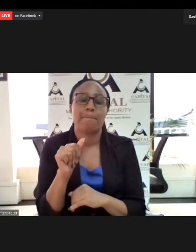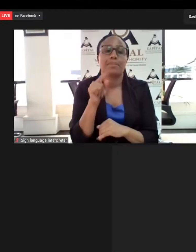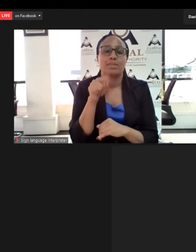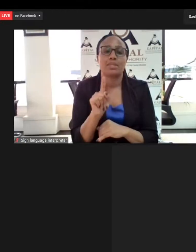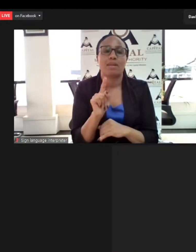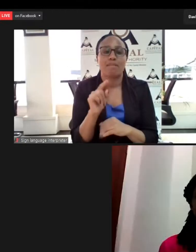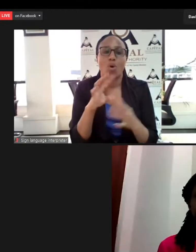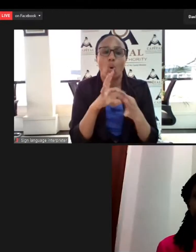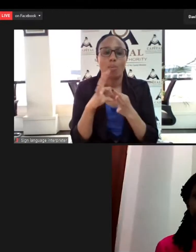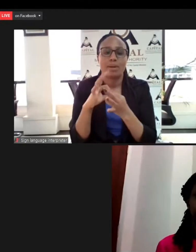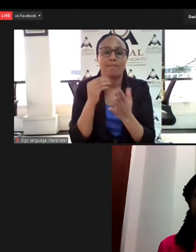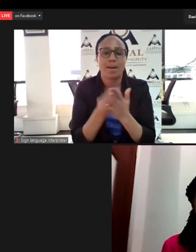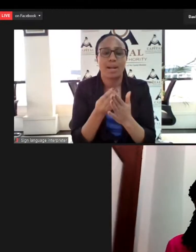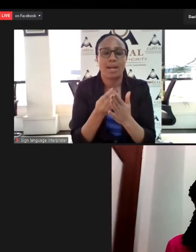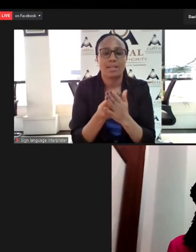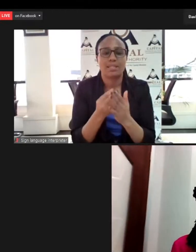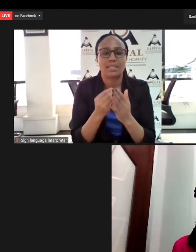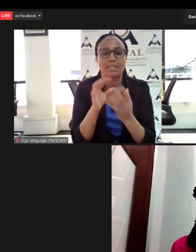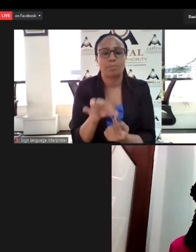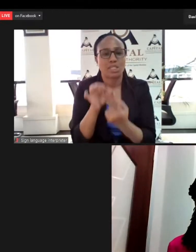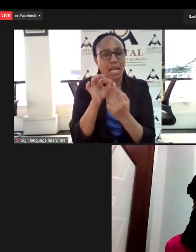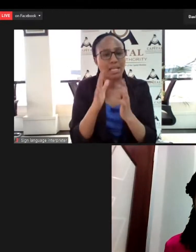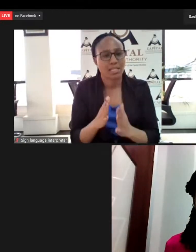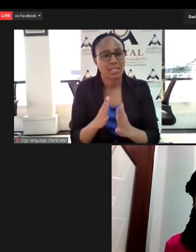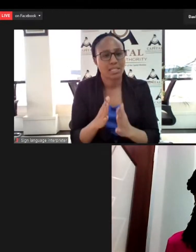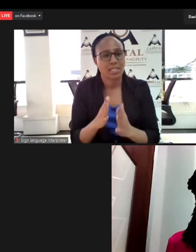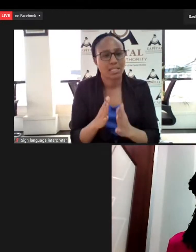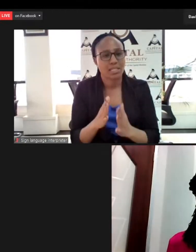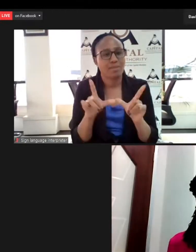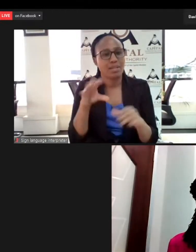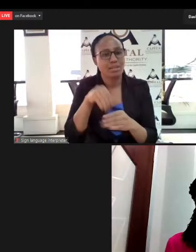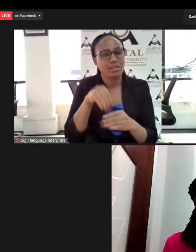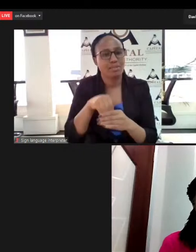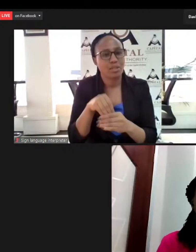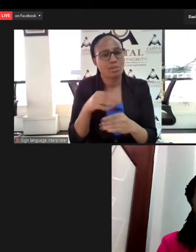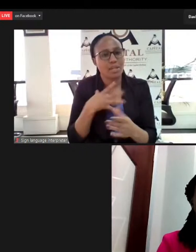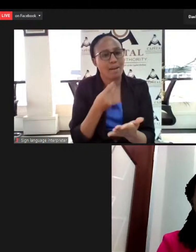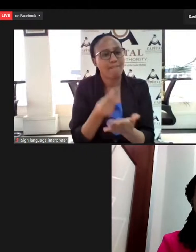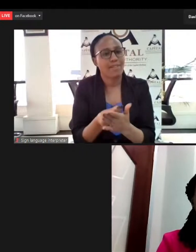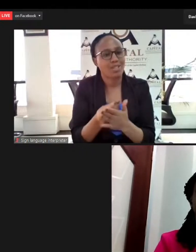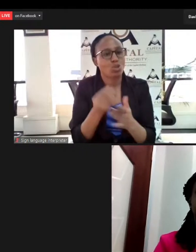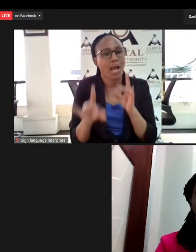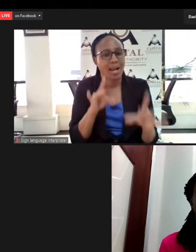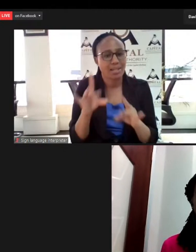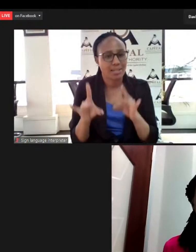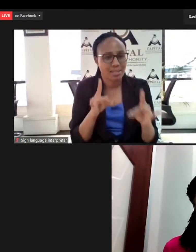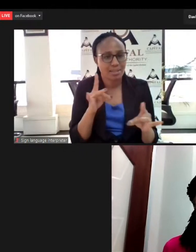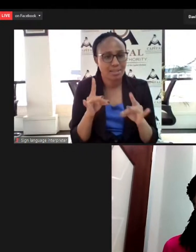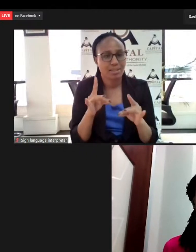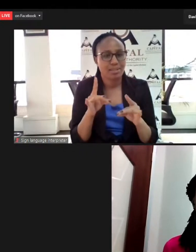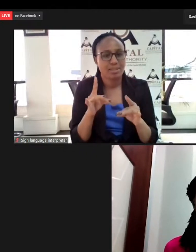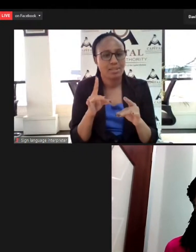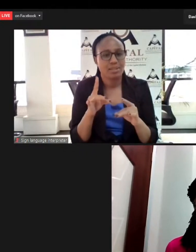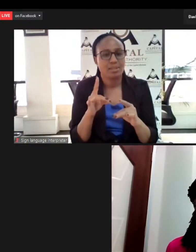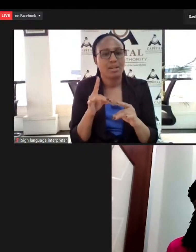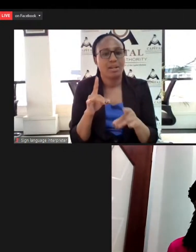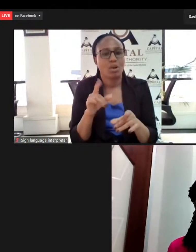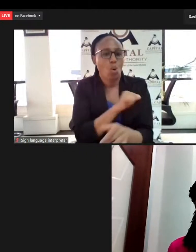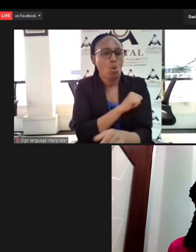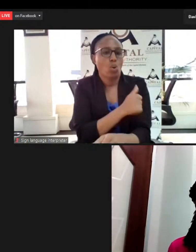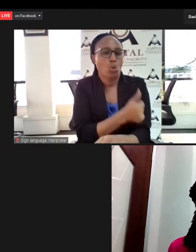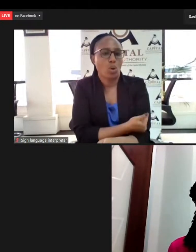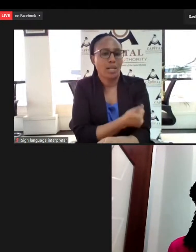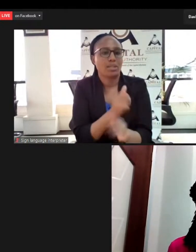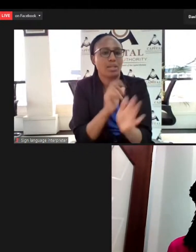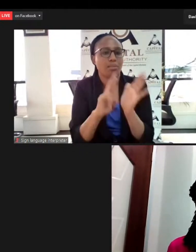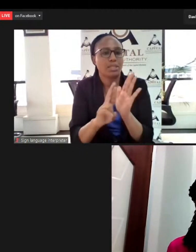finance specialist. She's a certified investment and financial analyst by ISIFA and an authorized representative